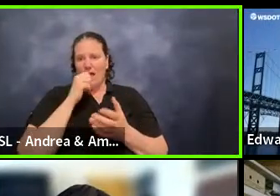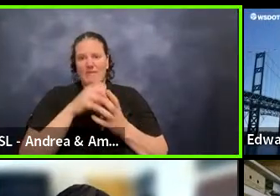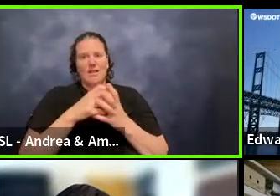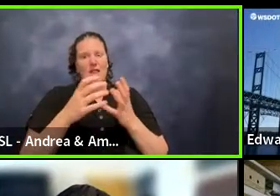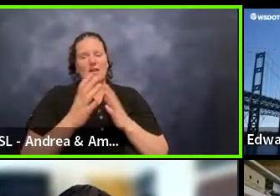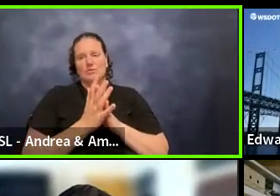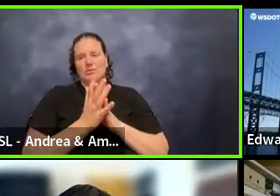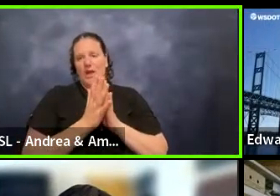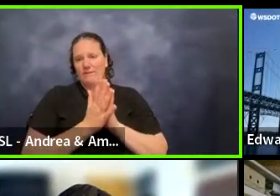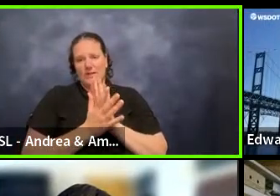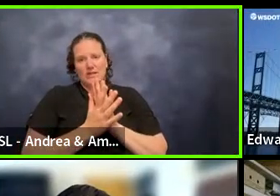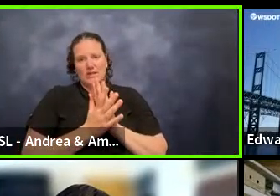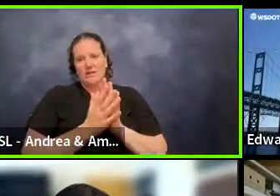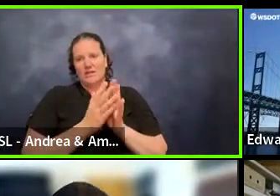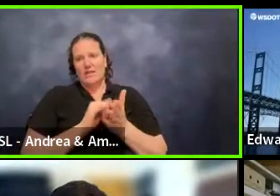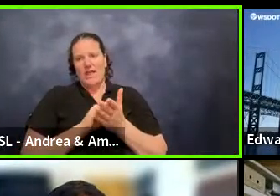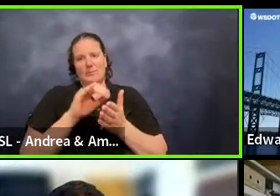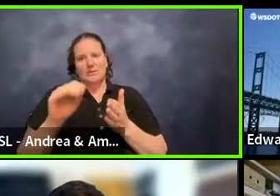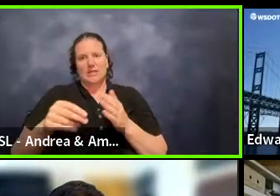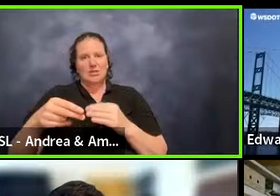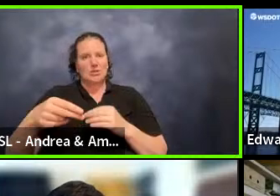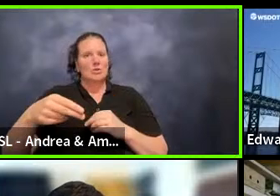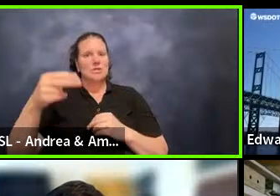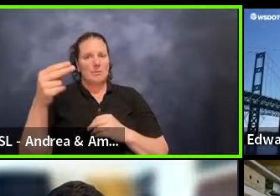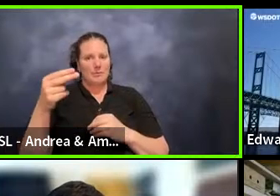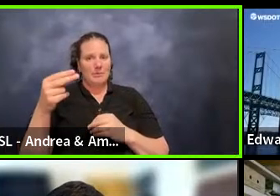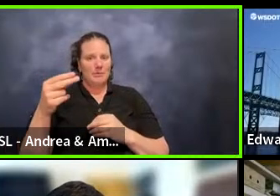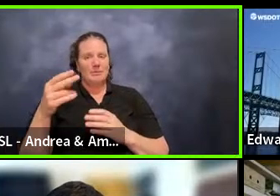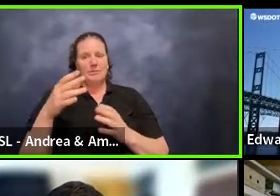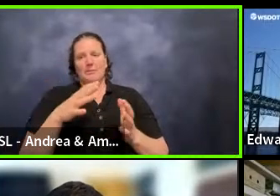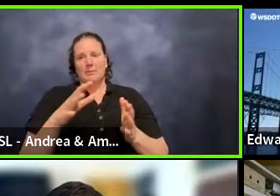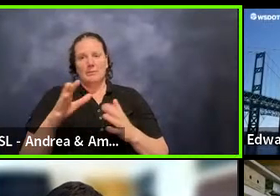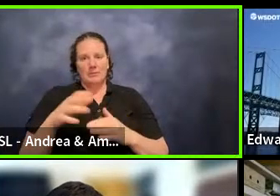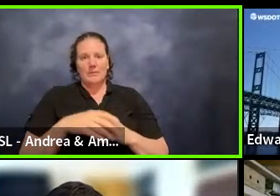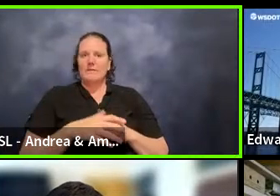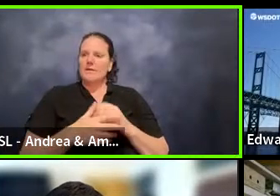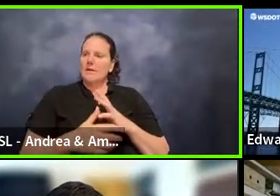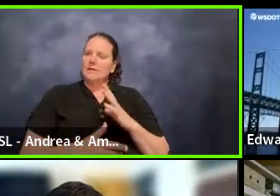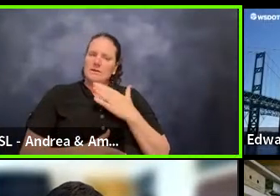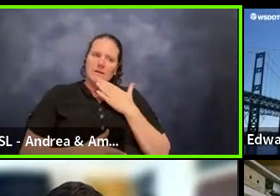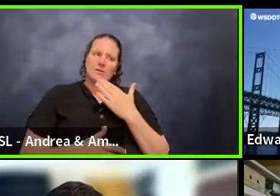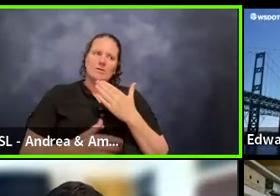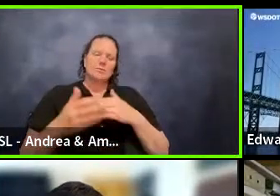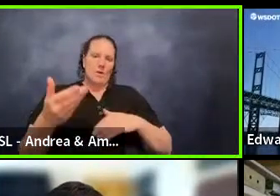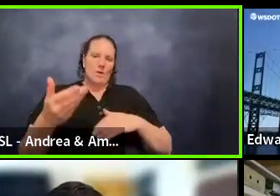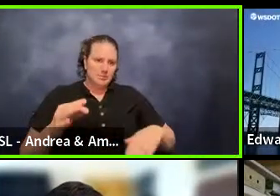traffic, that percentage goes up. That is true. Thank you. You're welcome.